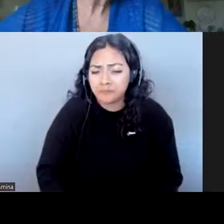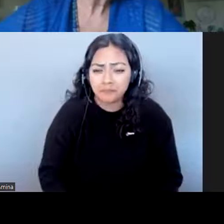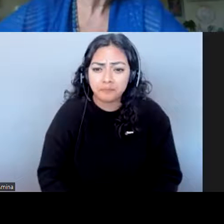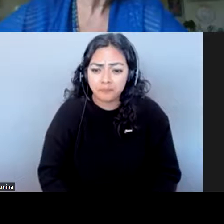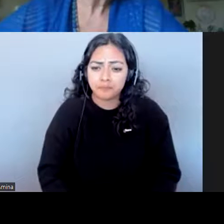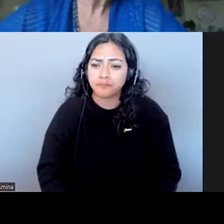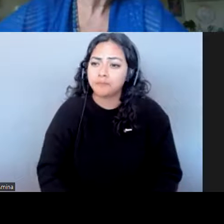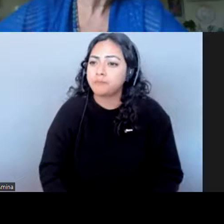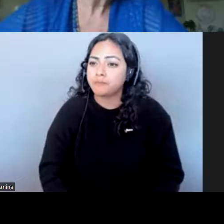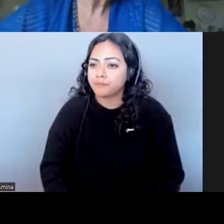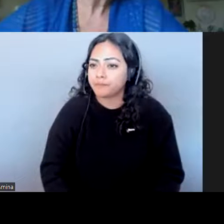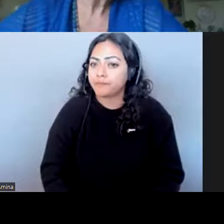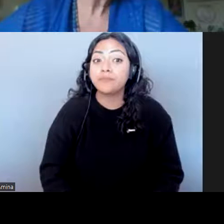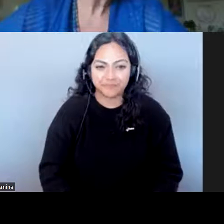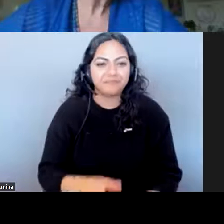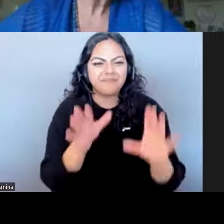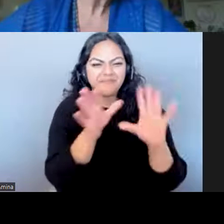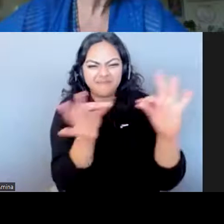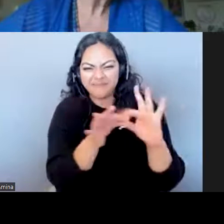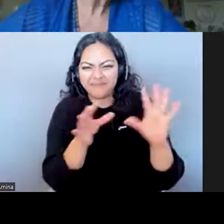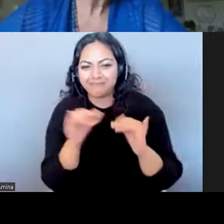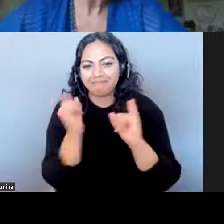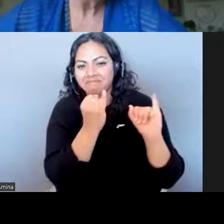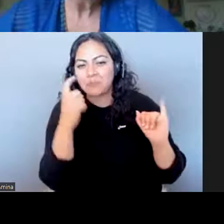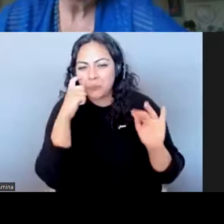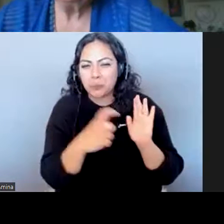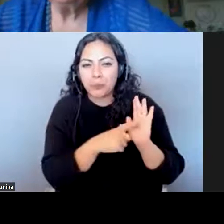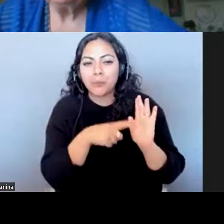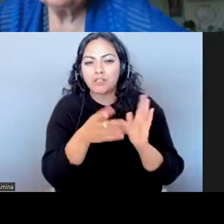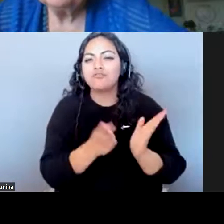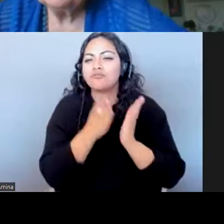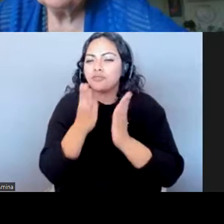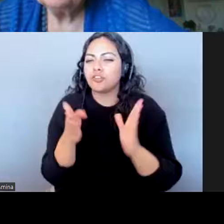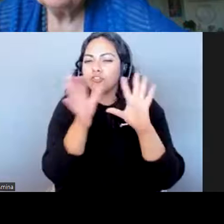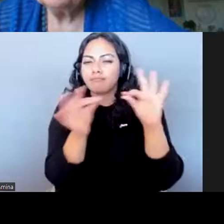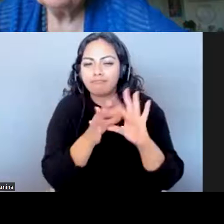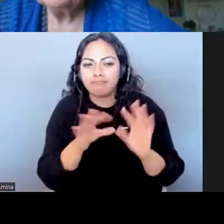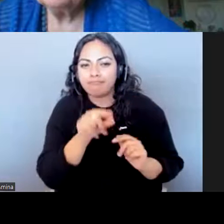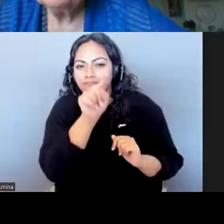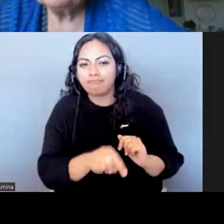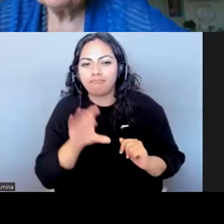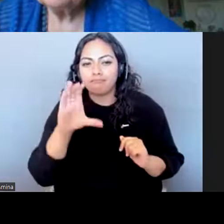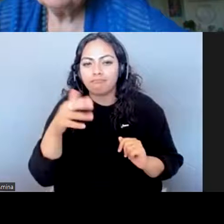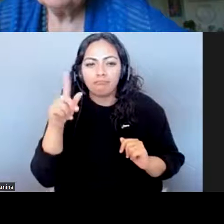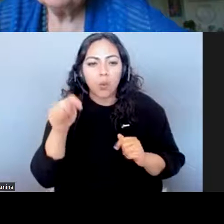And I see there are some suggestions in the chat about other ideas, such as walking groups,